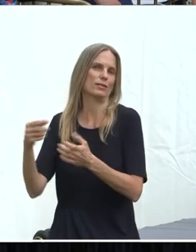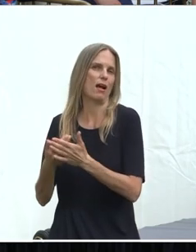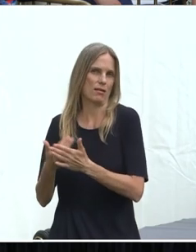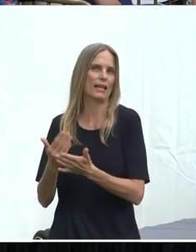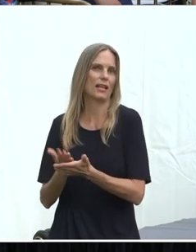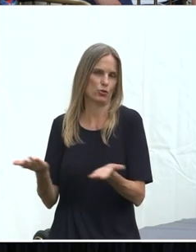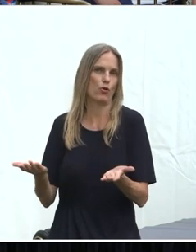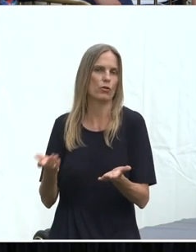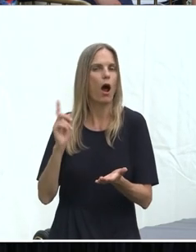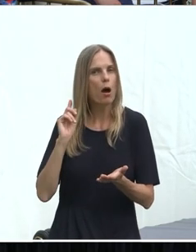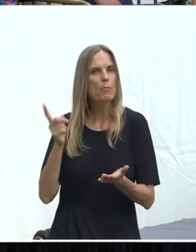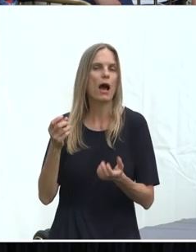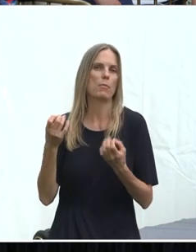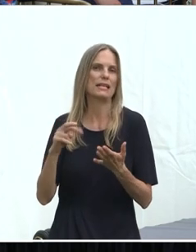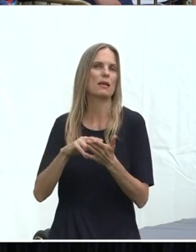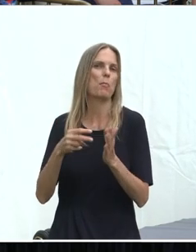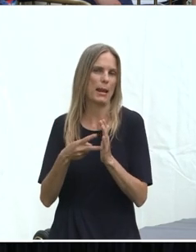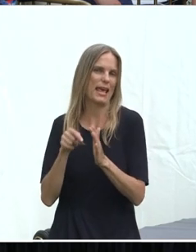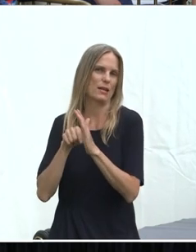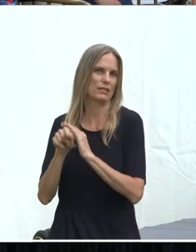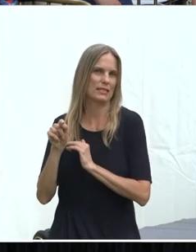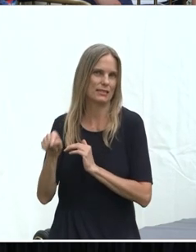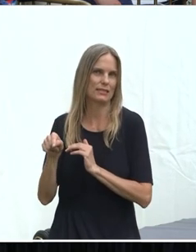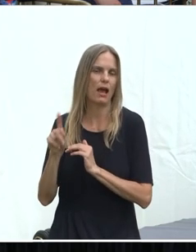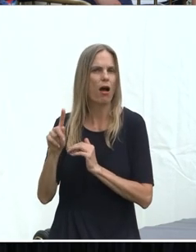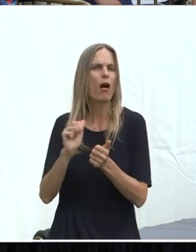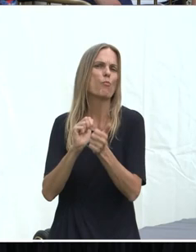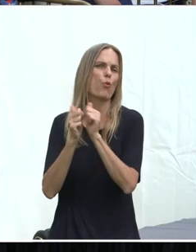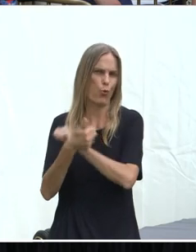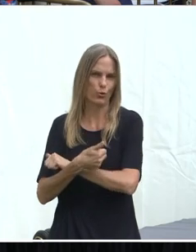needs to be planned in. Of course, changing cultures is always very difficult.